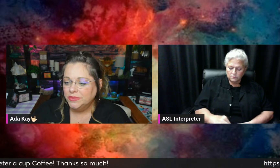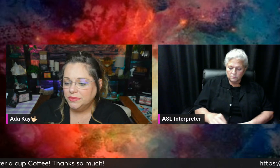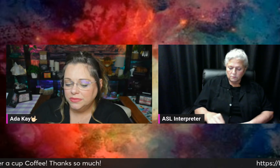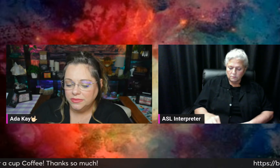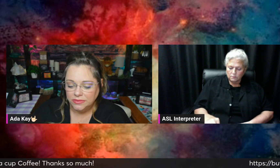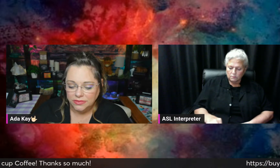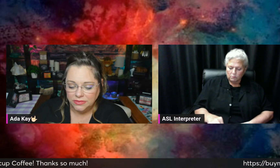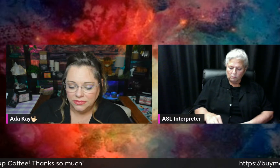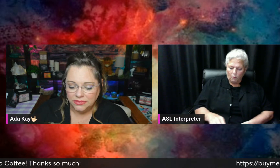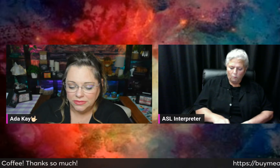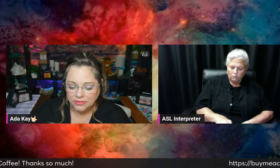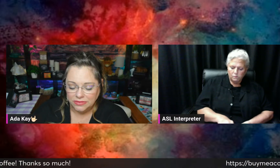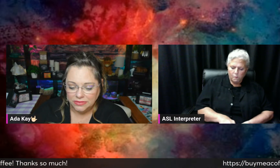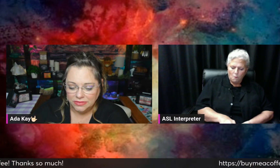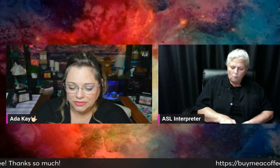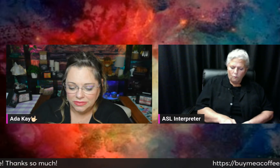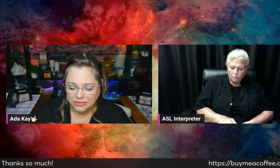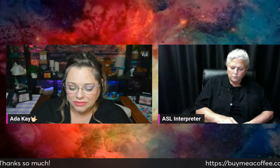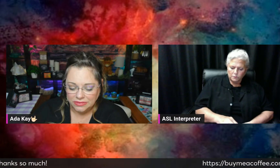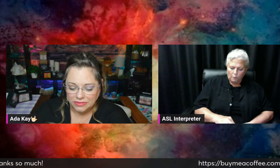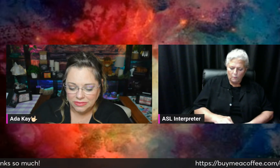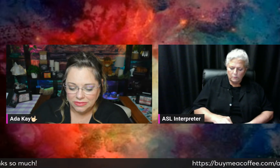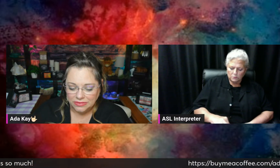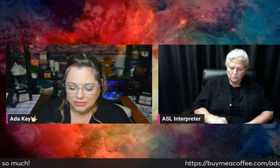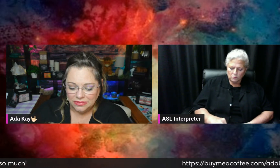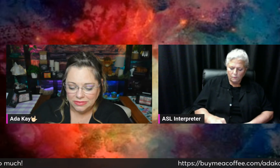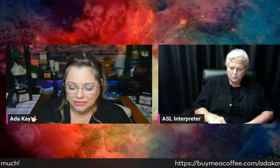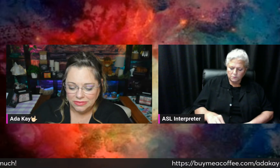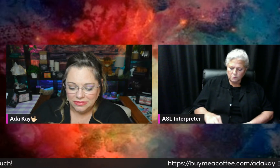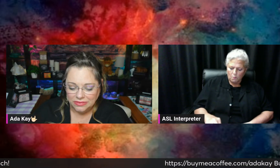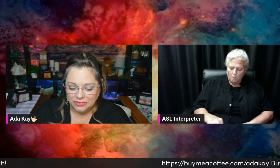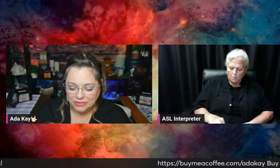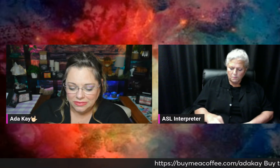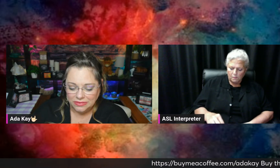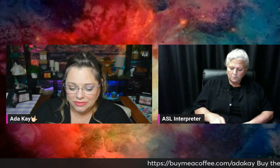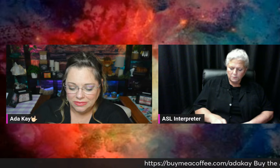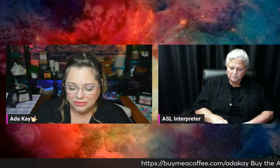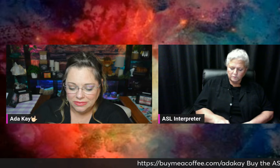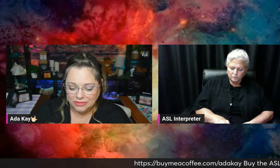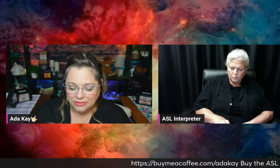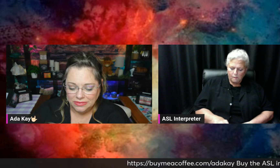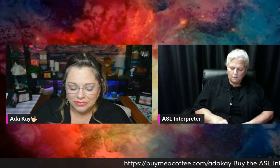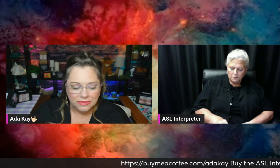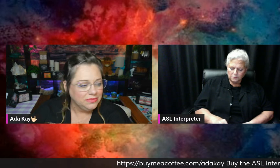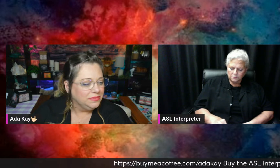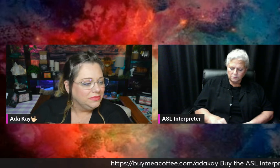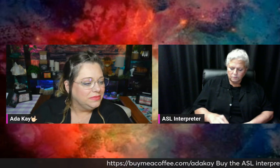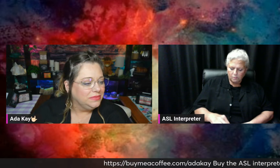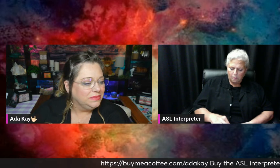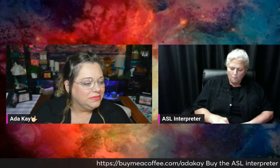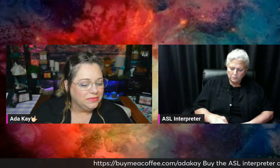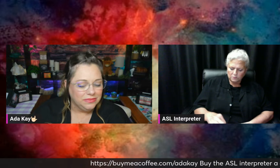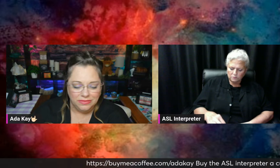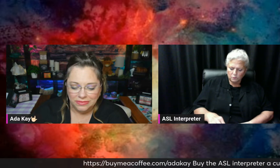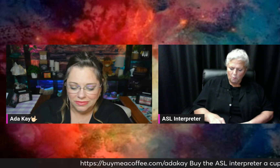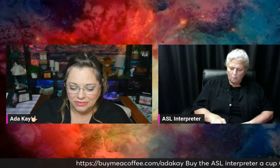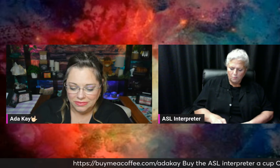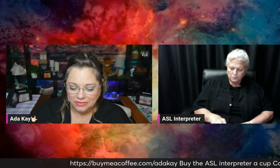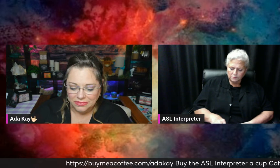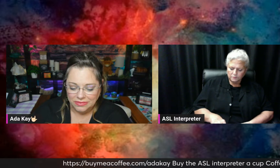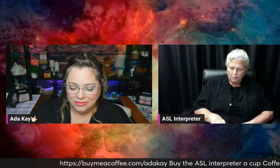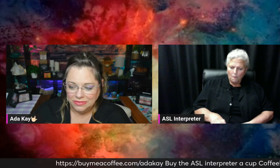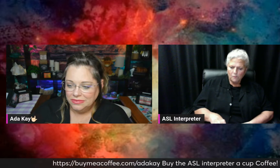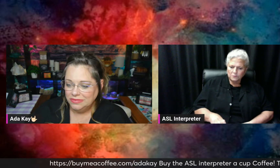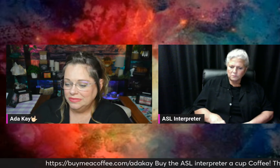this is great. I'm glad you're doing this. And you talk about being a chaplain, and I'm chaplain also